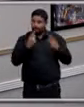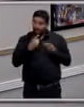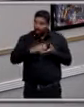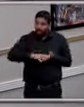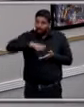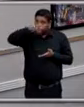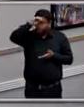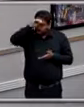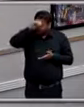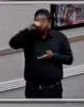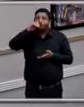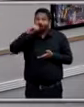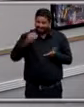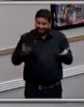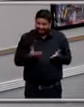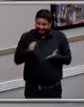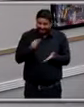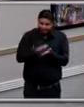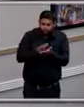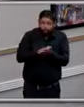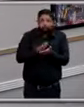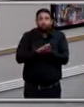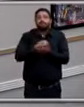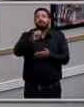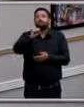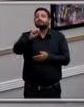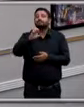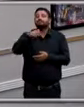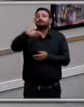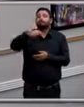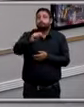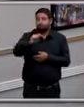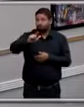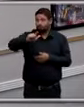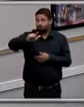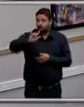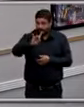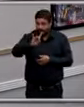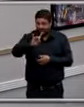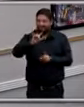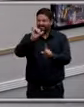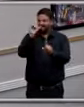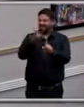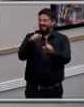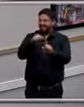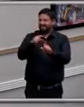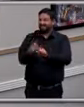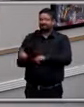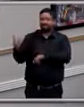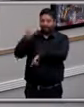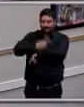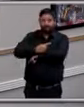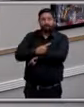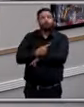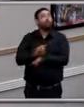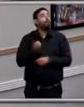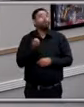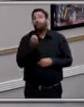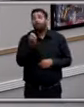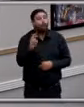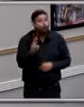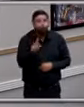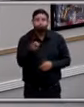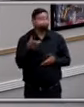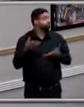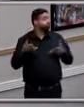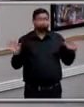receive face-to-face instruction, September the 28th is the day, or you can continue to